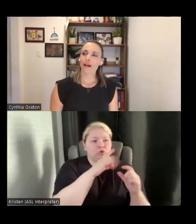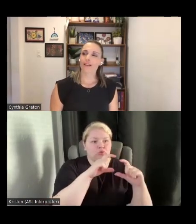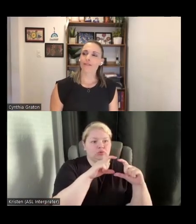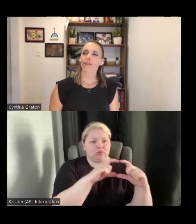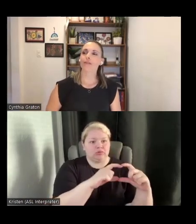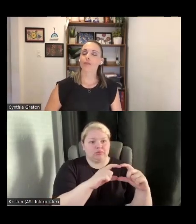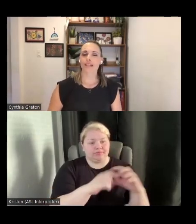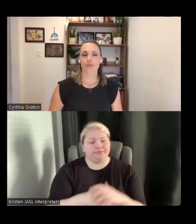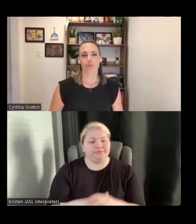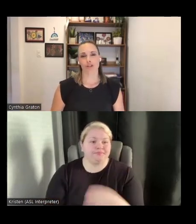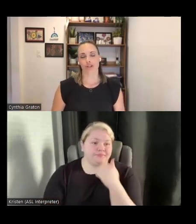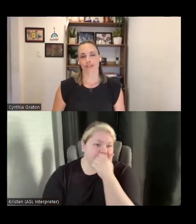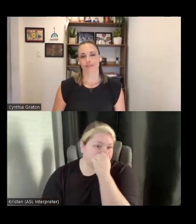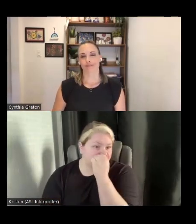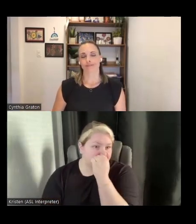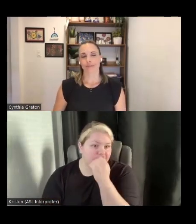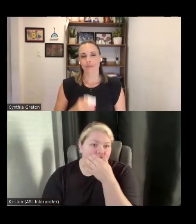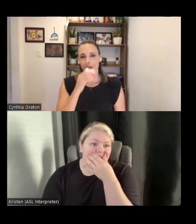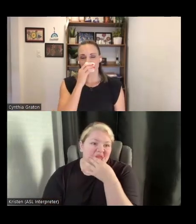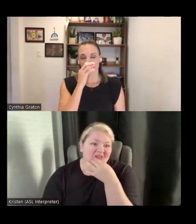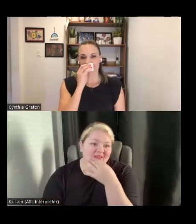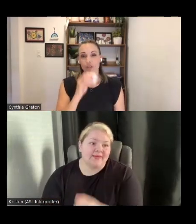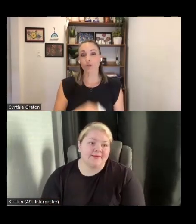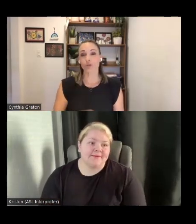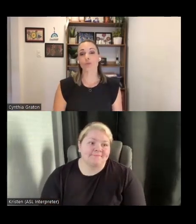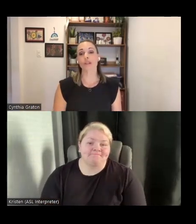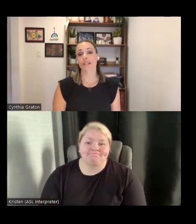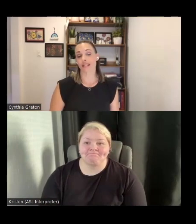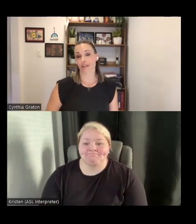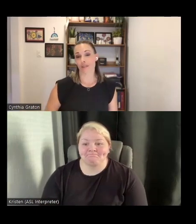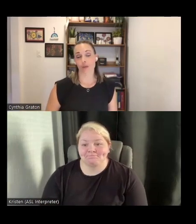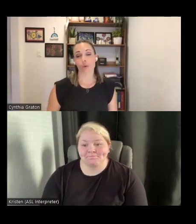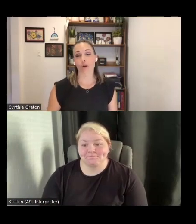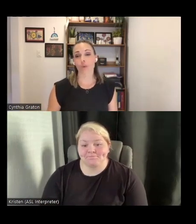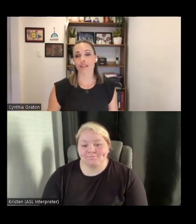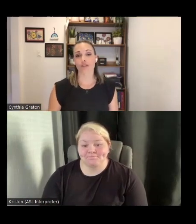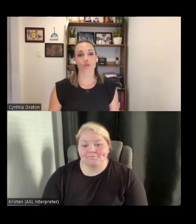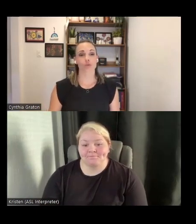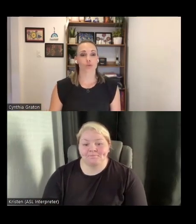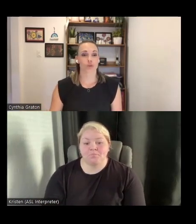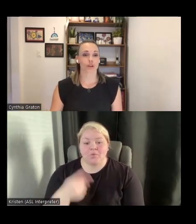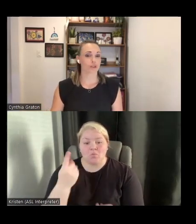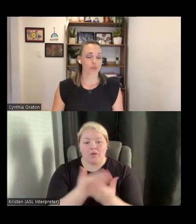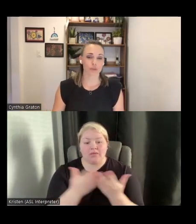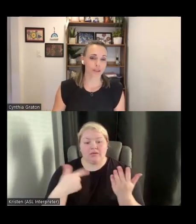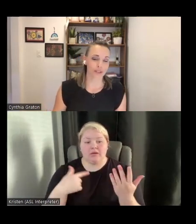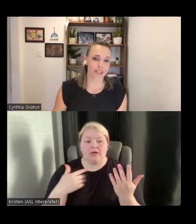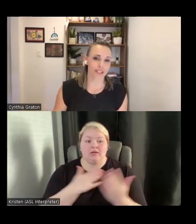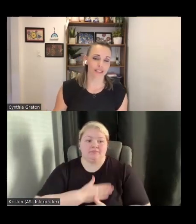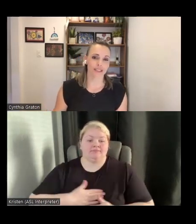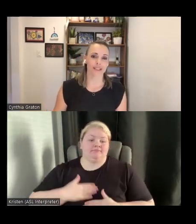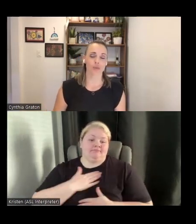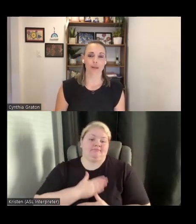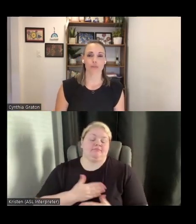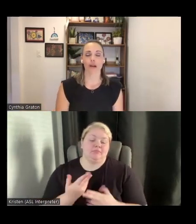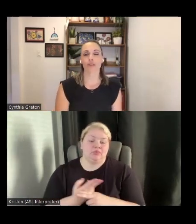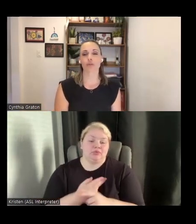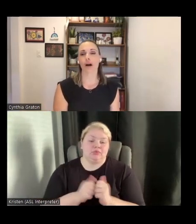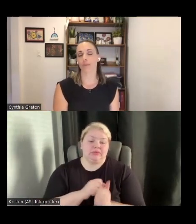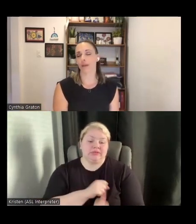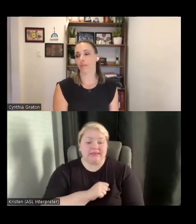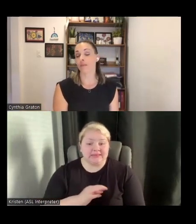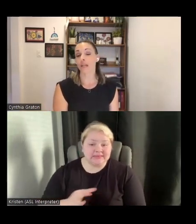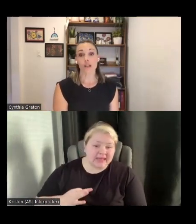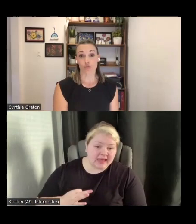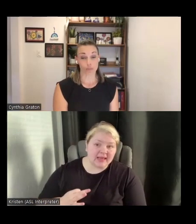One of my favorite expressions that I use with the staff I work with in schools or in treatment facilities when I'm trying